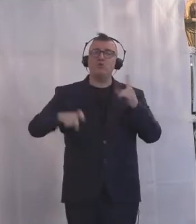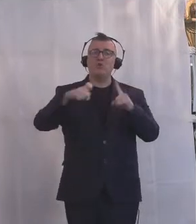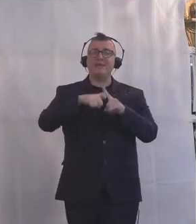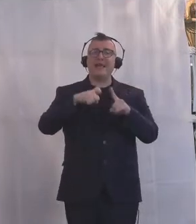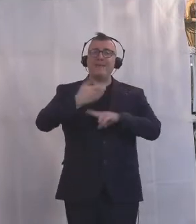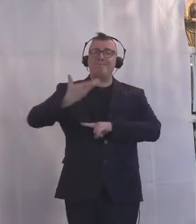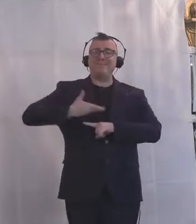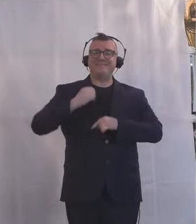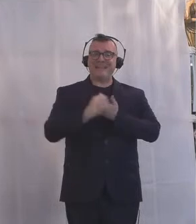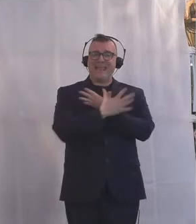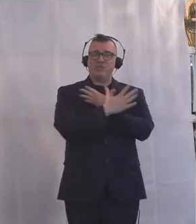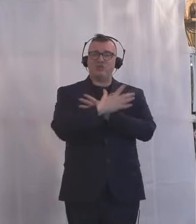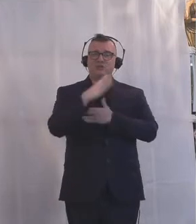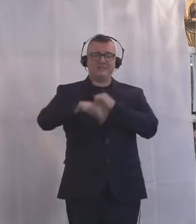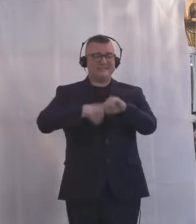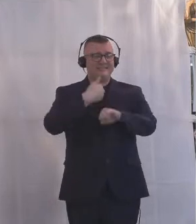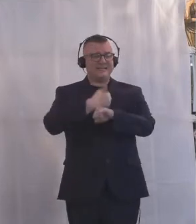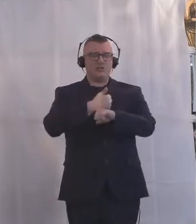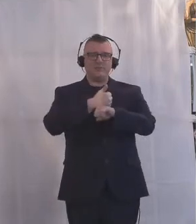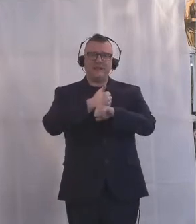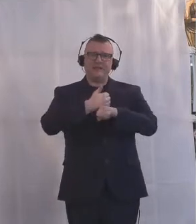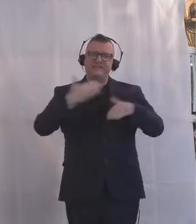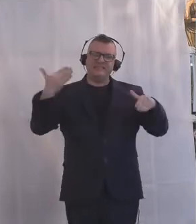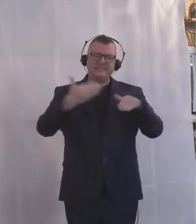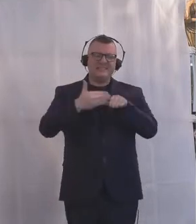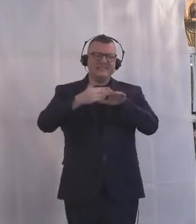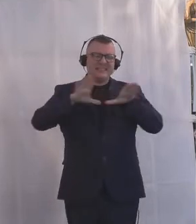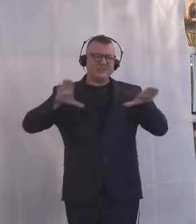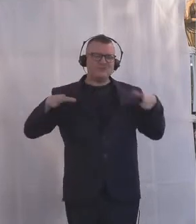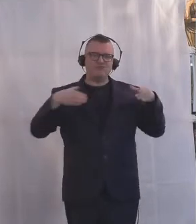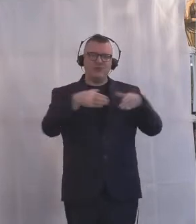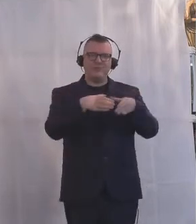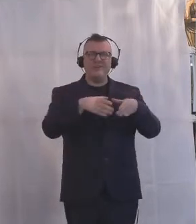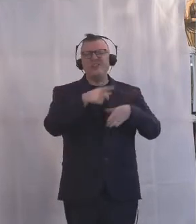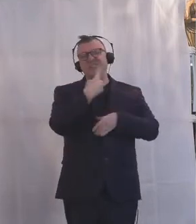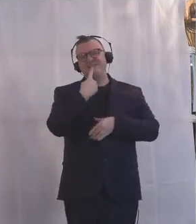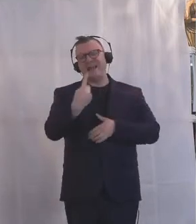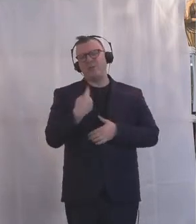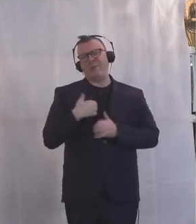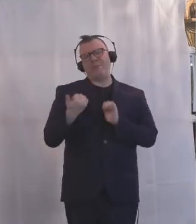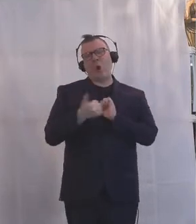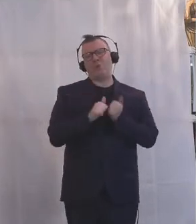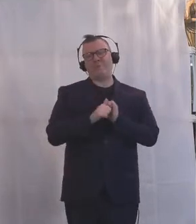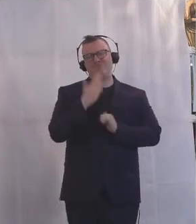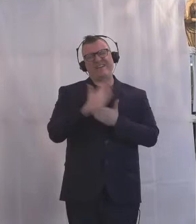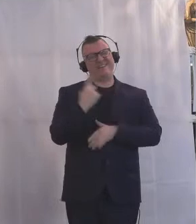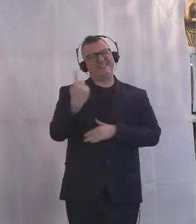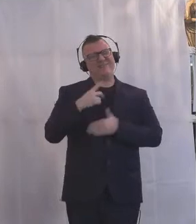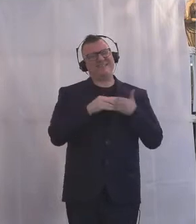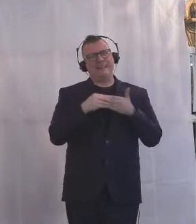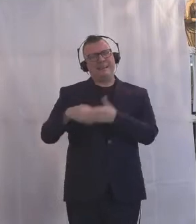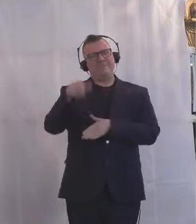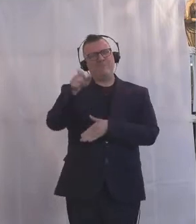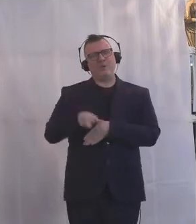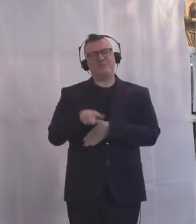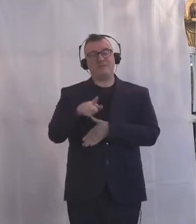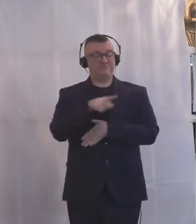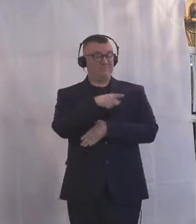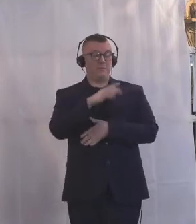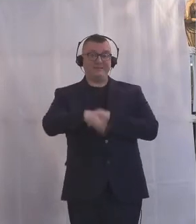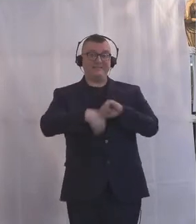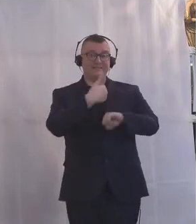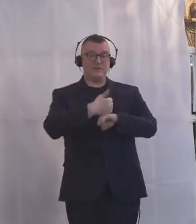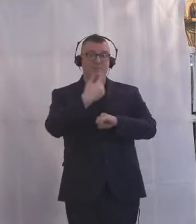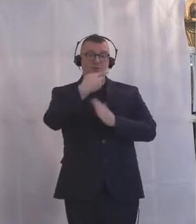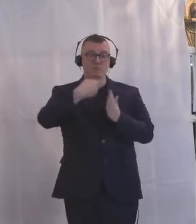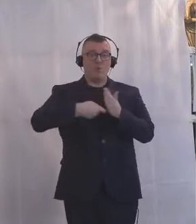Task Force, and she kindly says I co-chair it with her, but really she's the lead, she's amazing. So we've set up this task force. We launched a